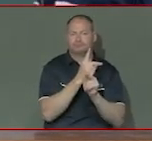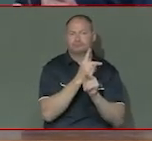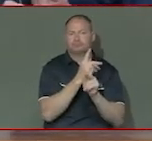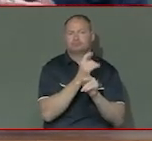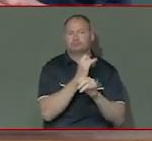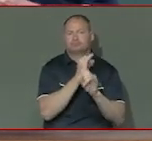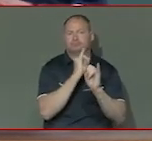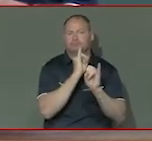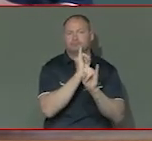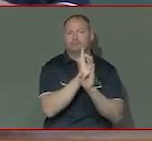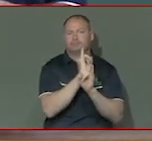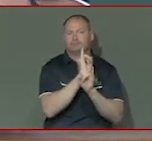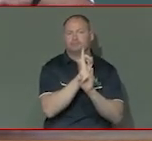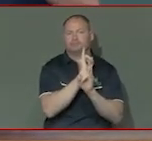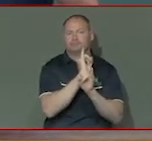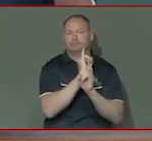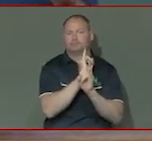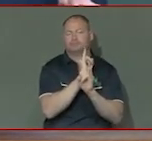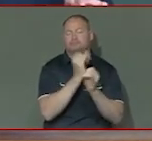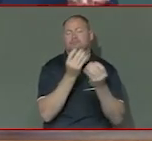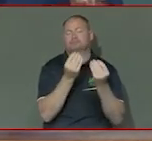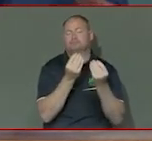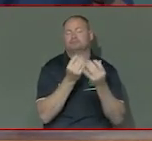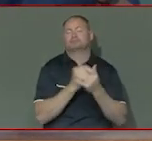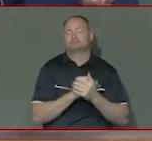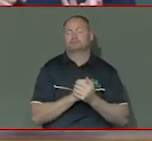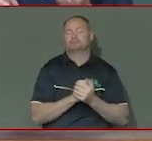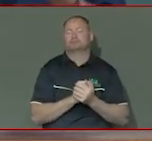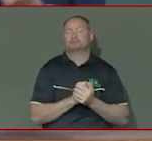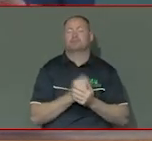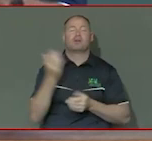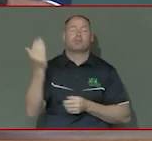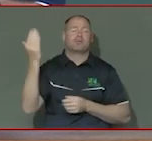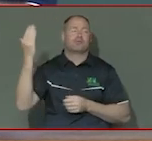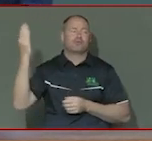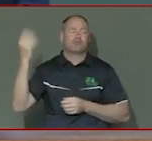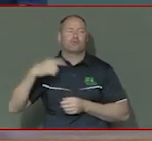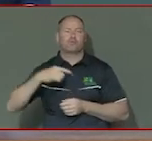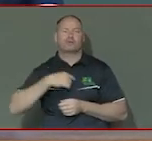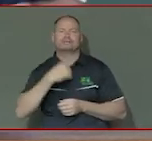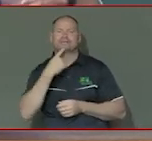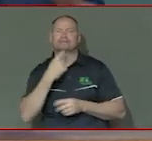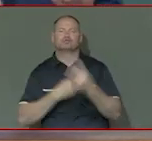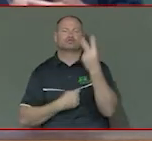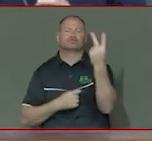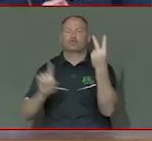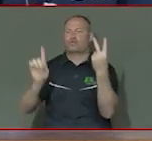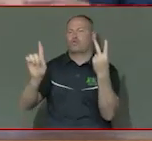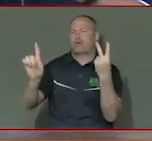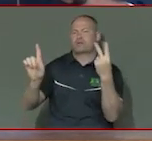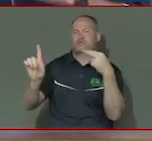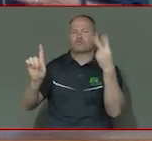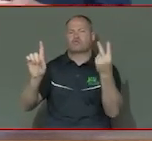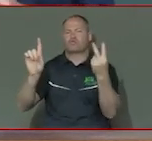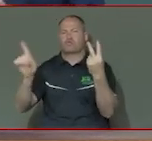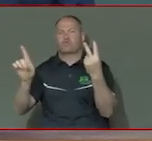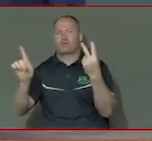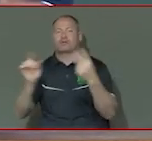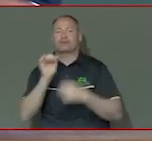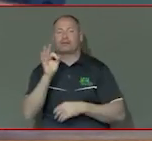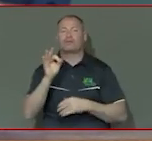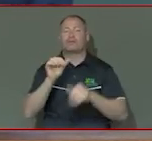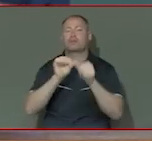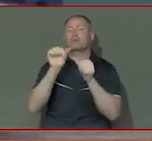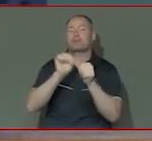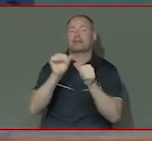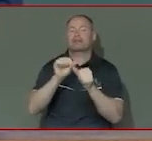days, we used to say there was a norm. Current ratio should be 2-1. So the answer was easy. If it was better than 2-1, you would